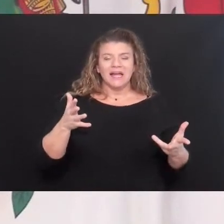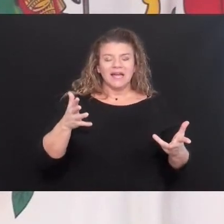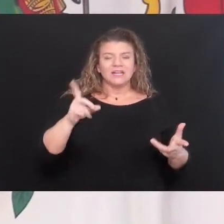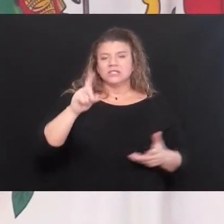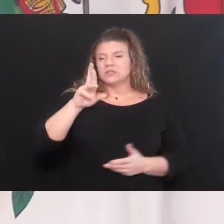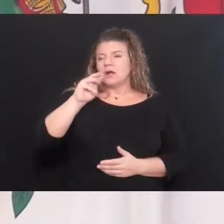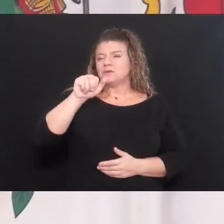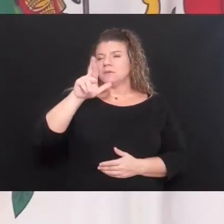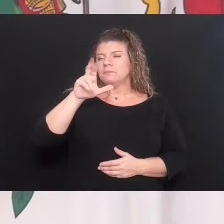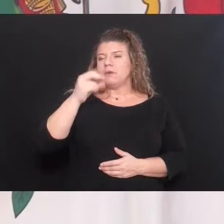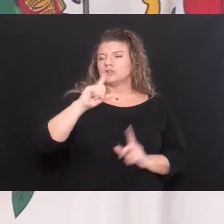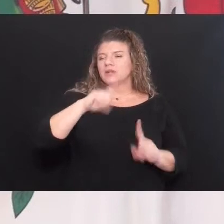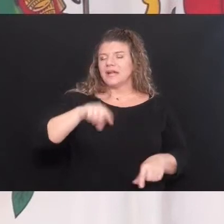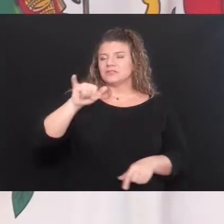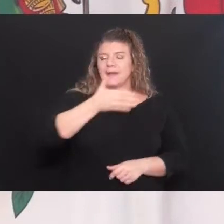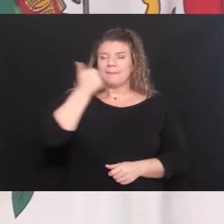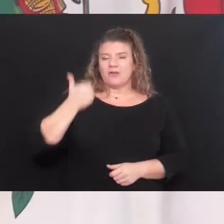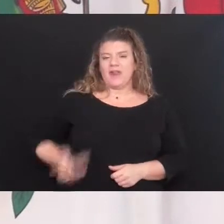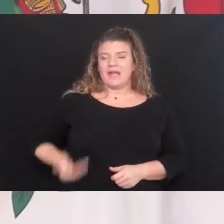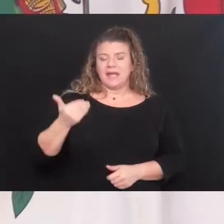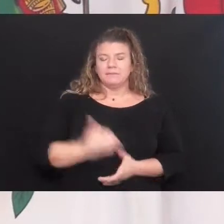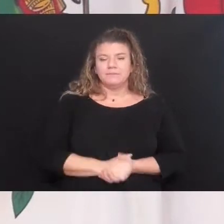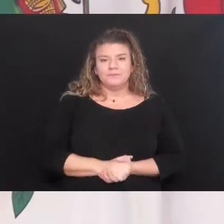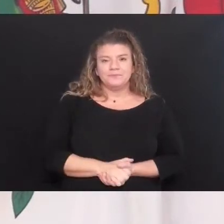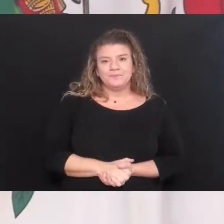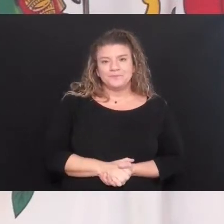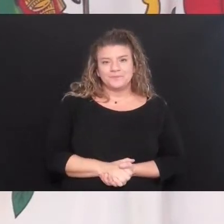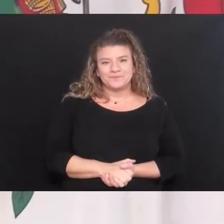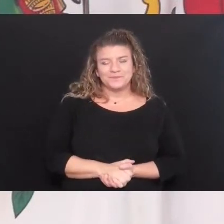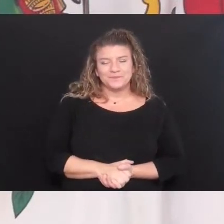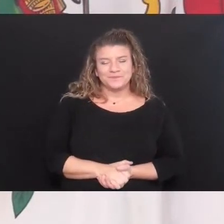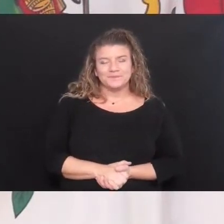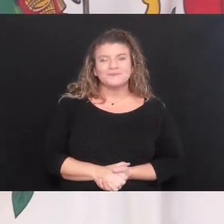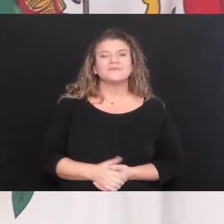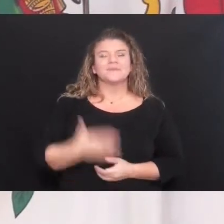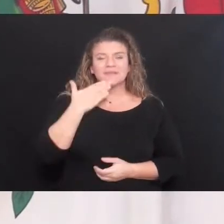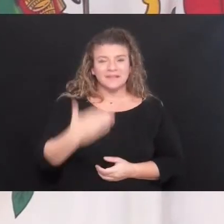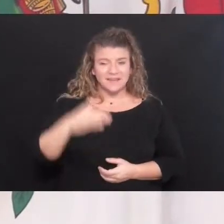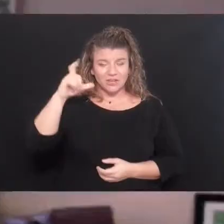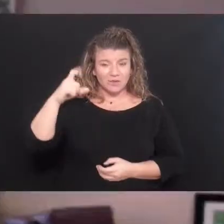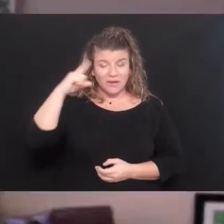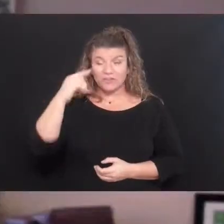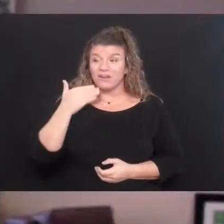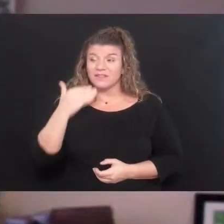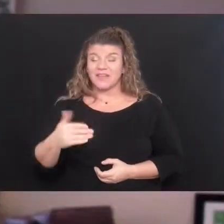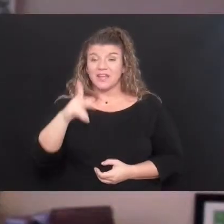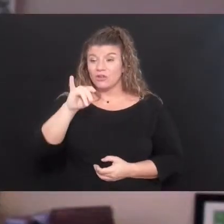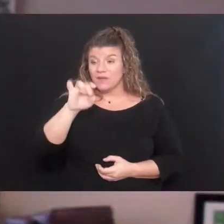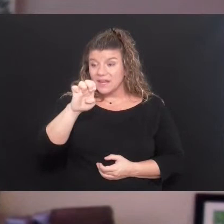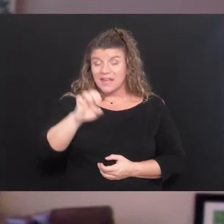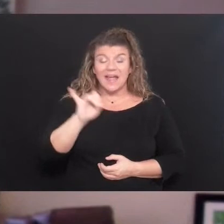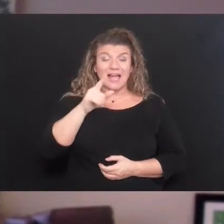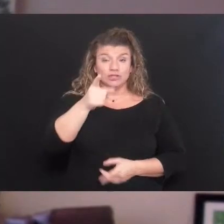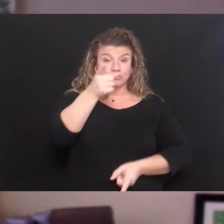Dr. Marsh can answer this way better than I. Thank you, Governor, and thank you, Kenny. Kenny, as you